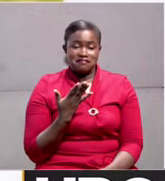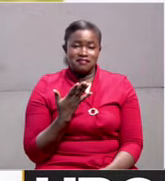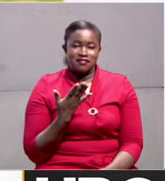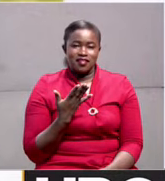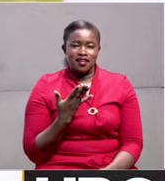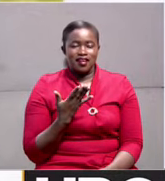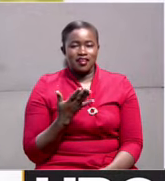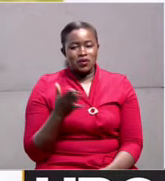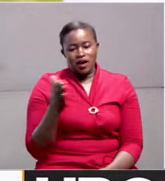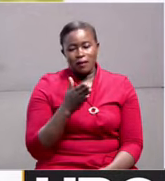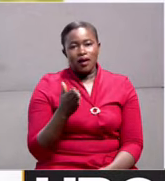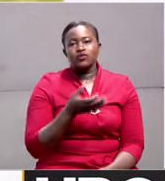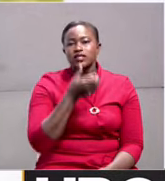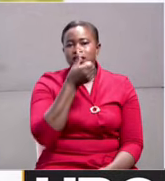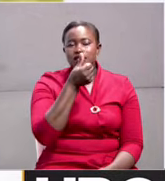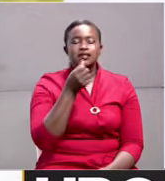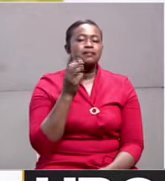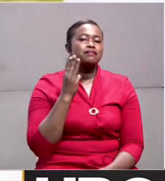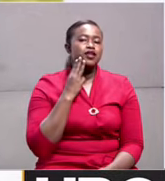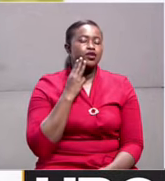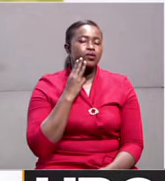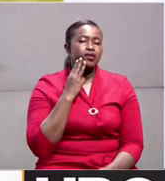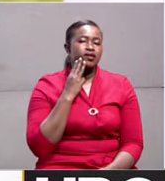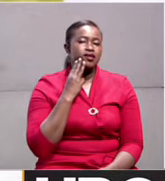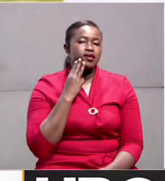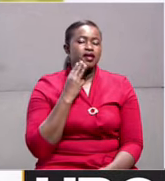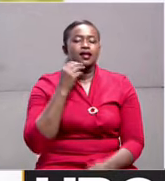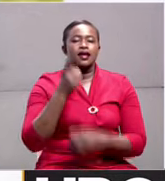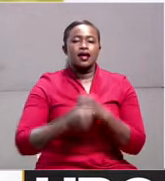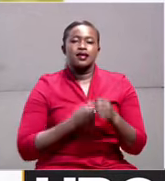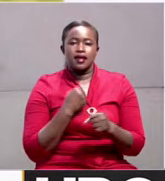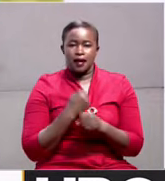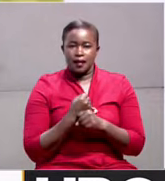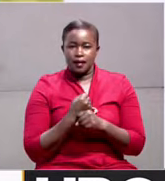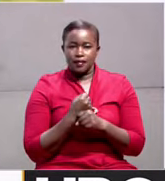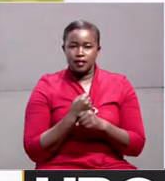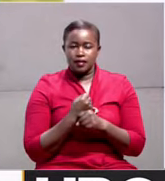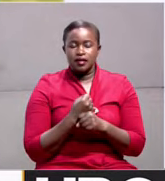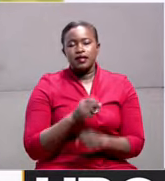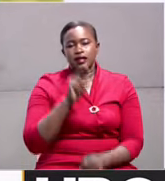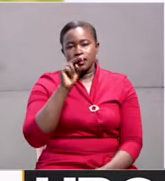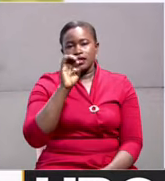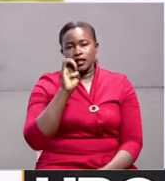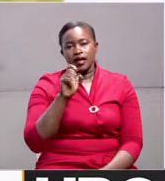So that is about 6 million shillings a year net.